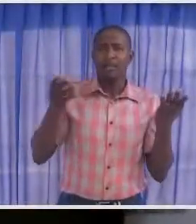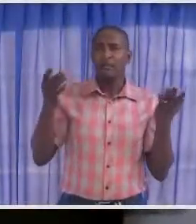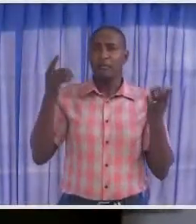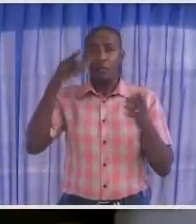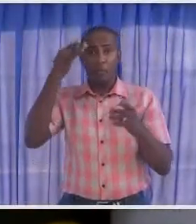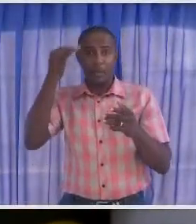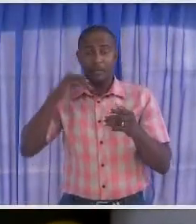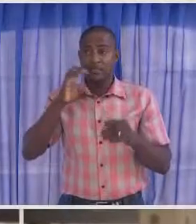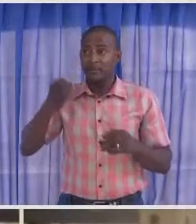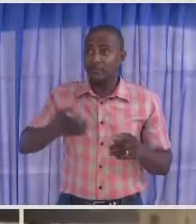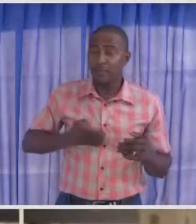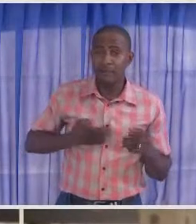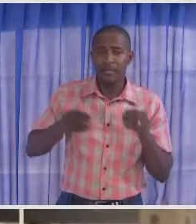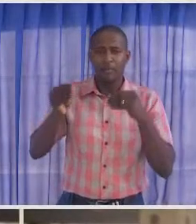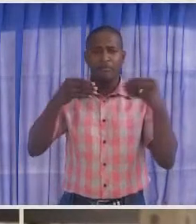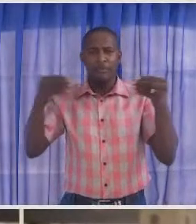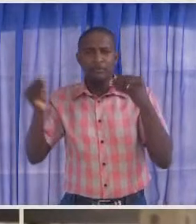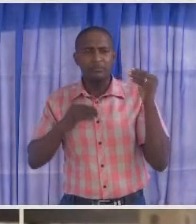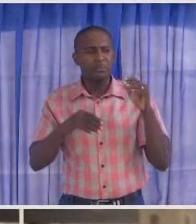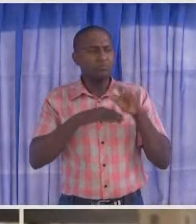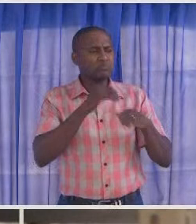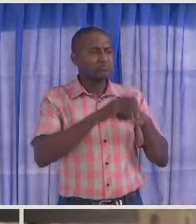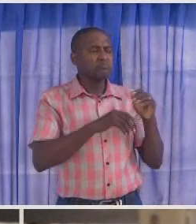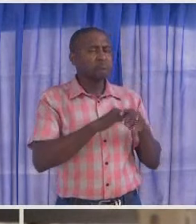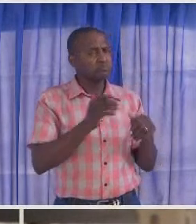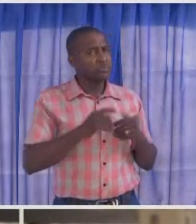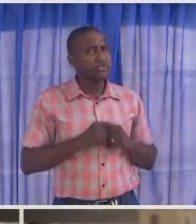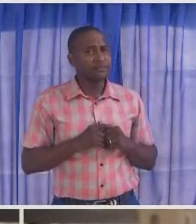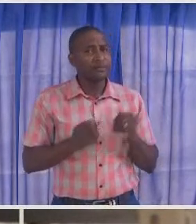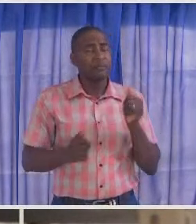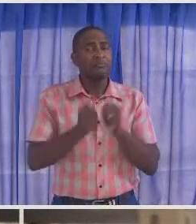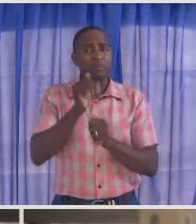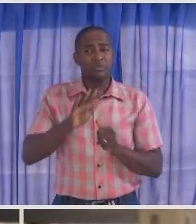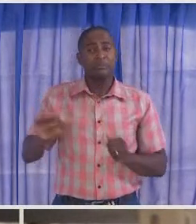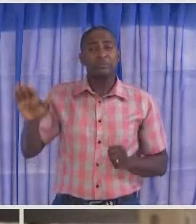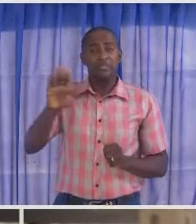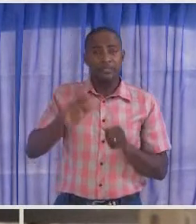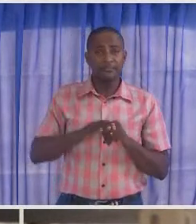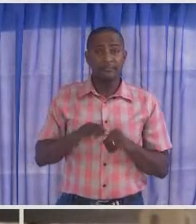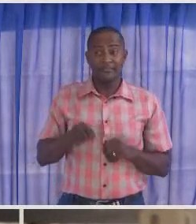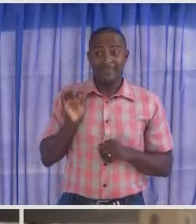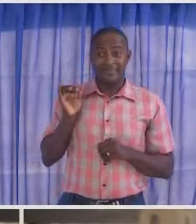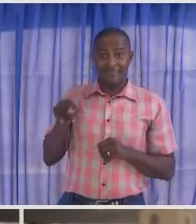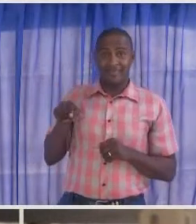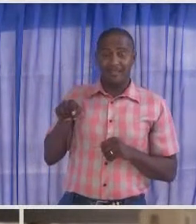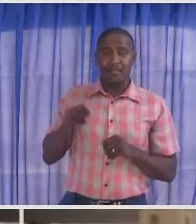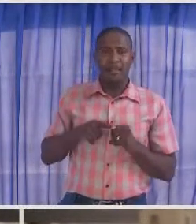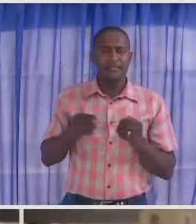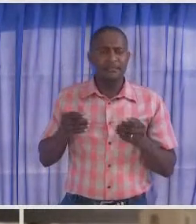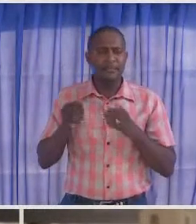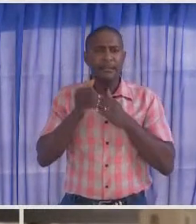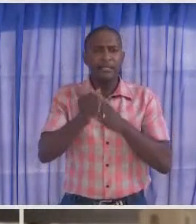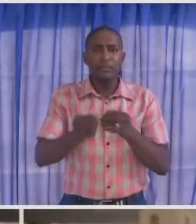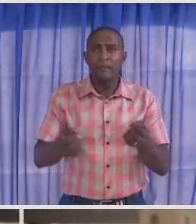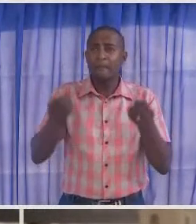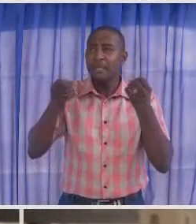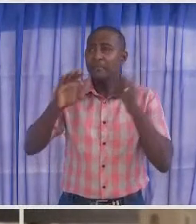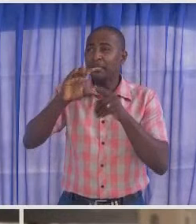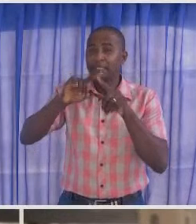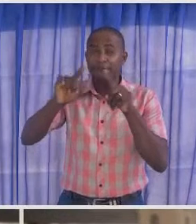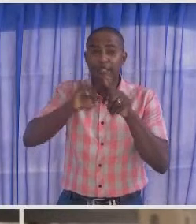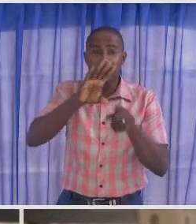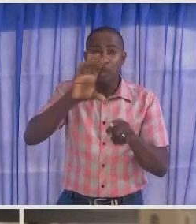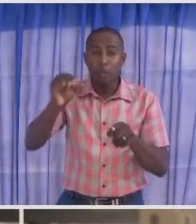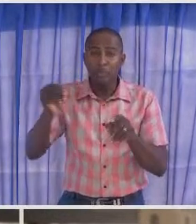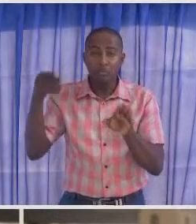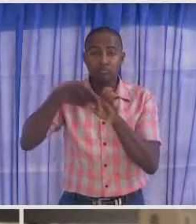less flexibility to the environment. So convenience has become one of the major areas. And this has led to a number of companies coming on board,